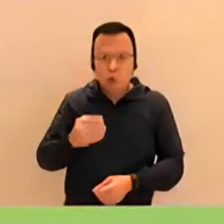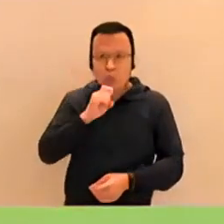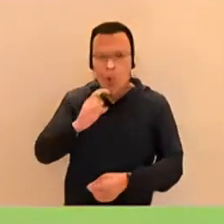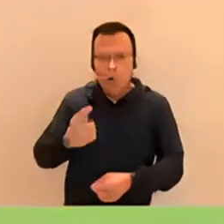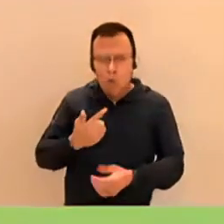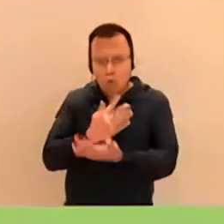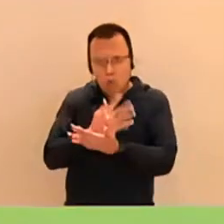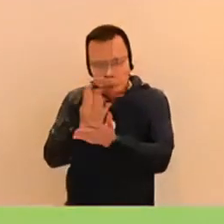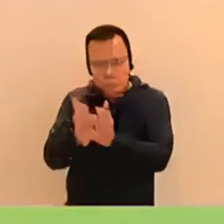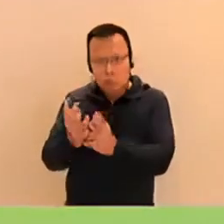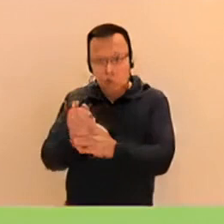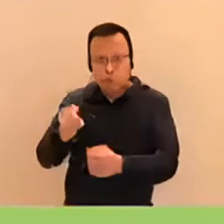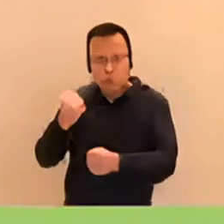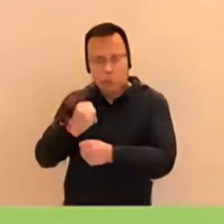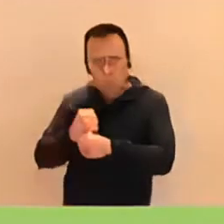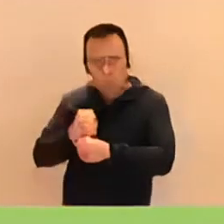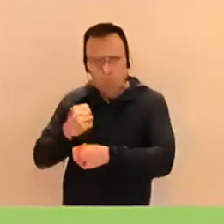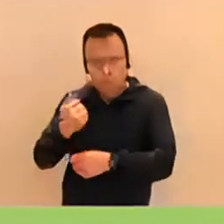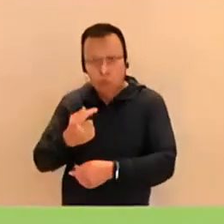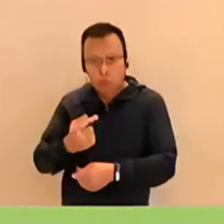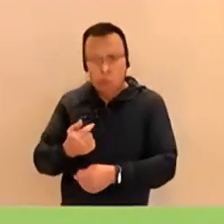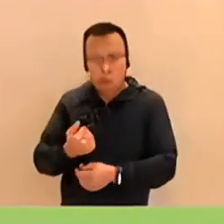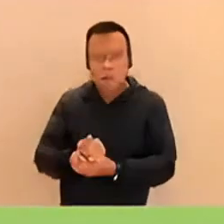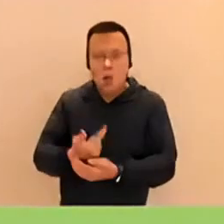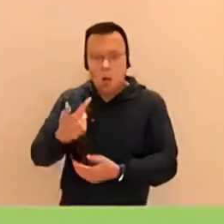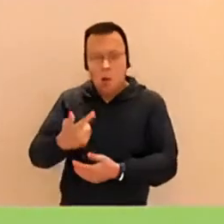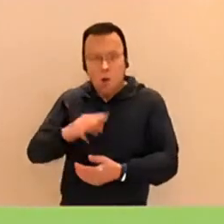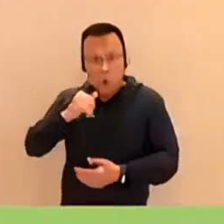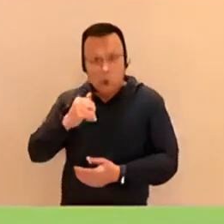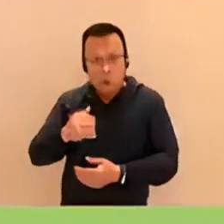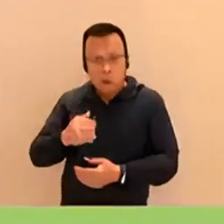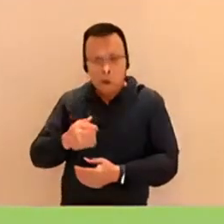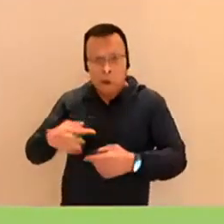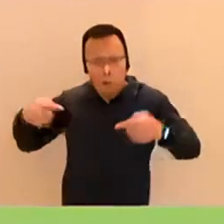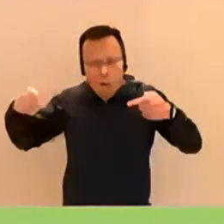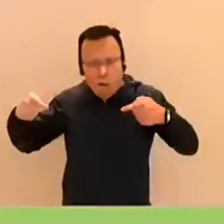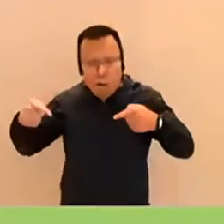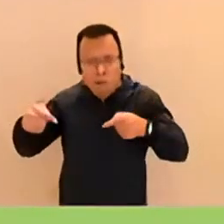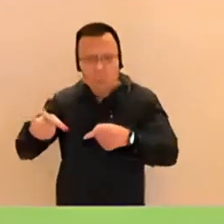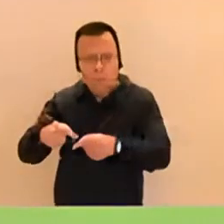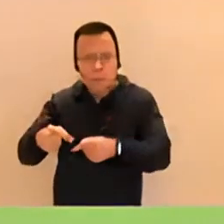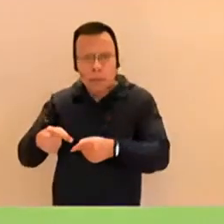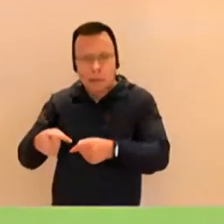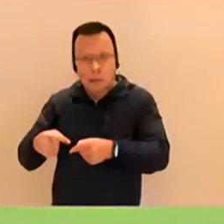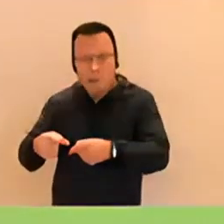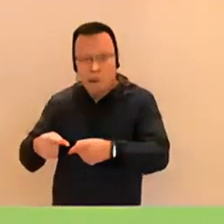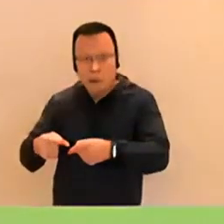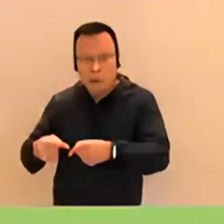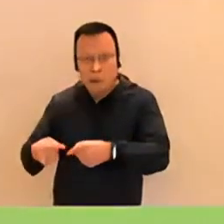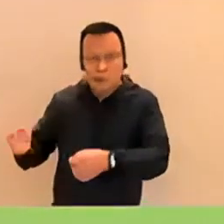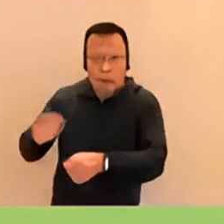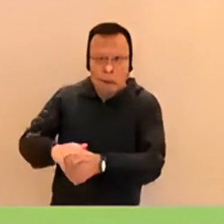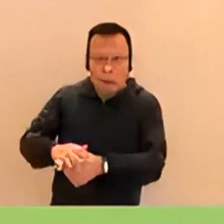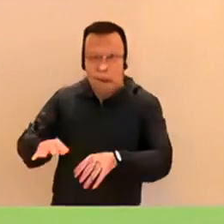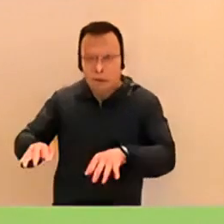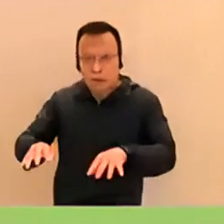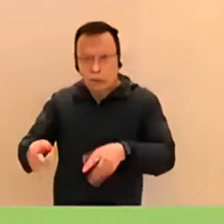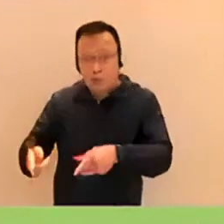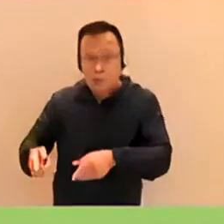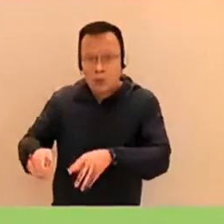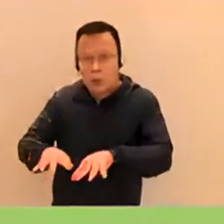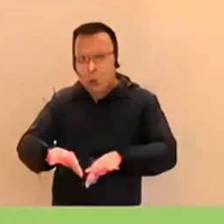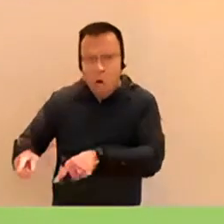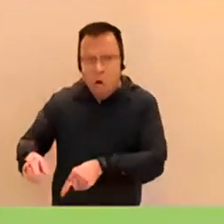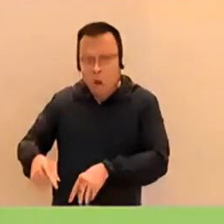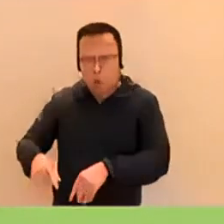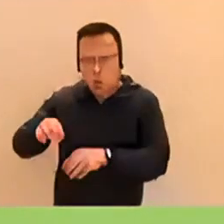to effectively minimize the impact of reclamation on water quality and marine ecology by maintaining sufficient water